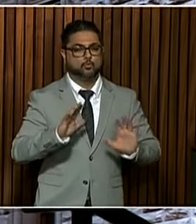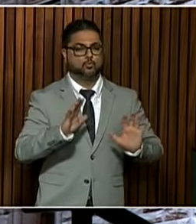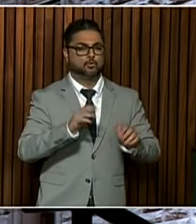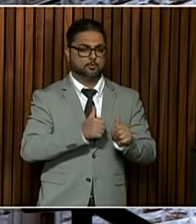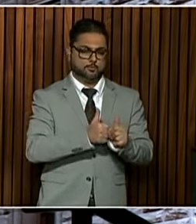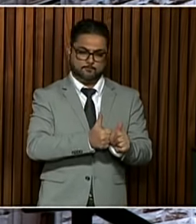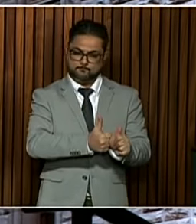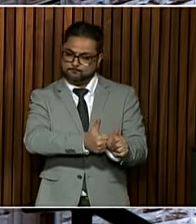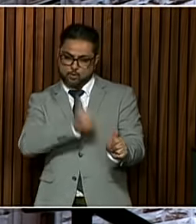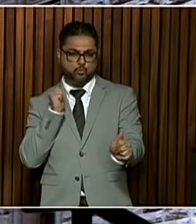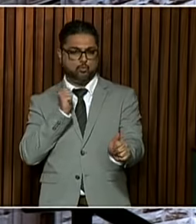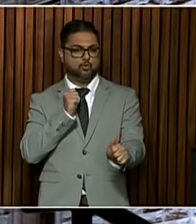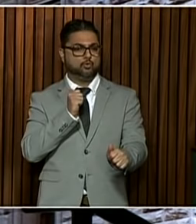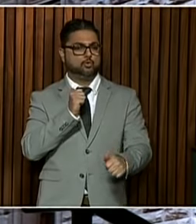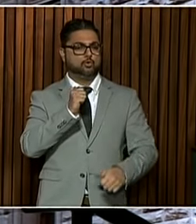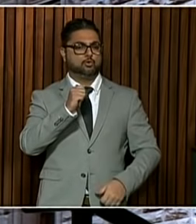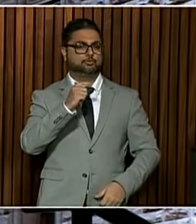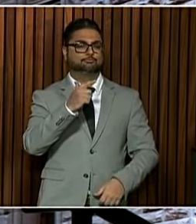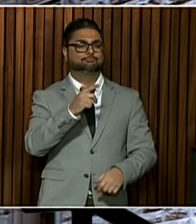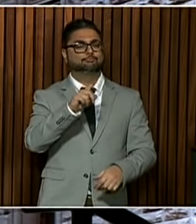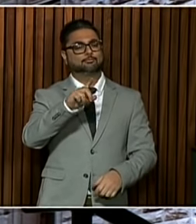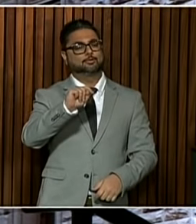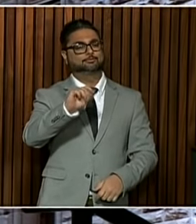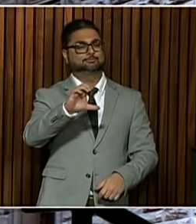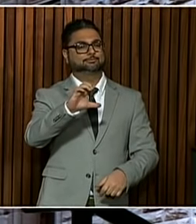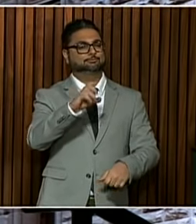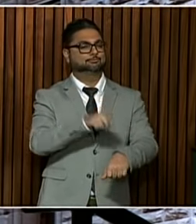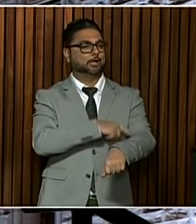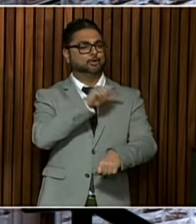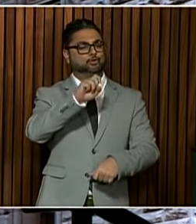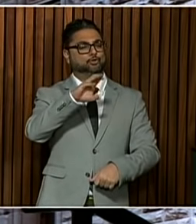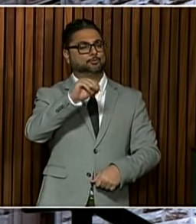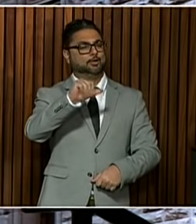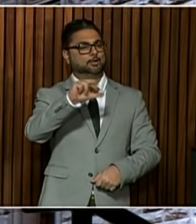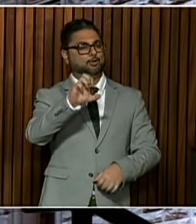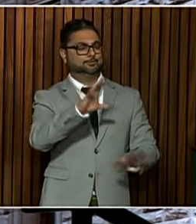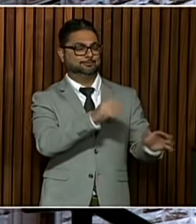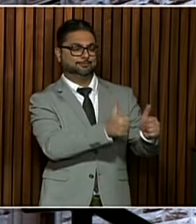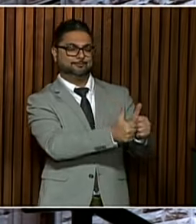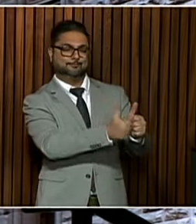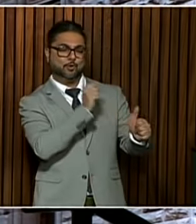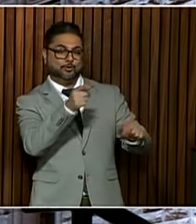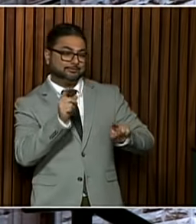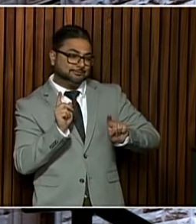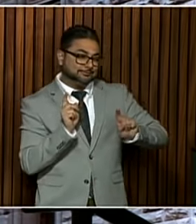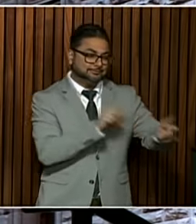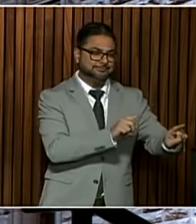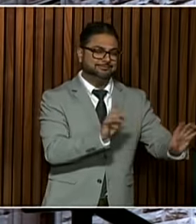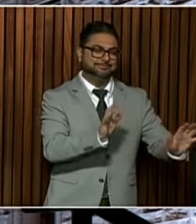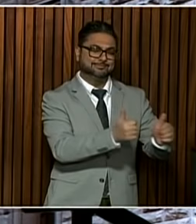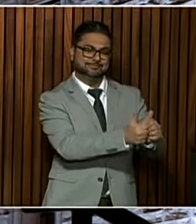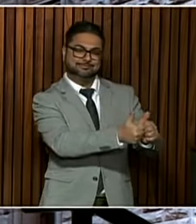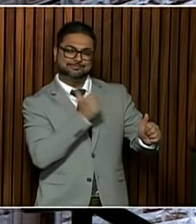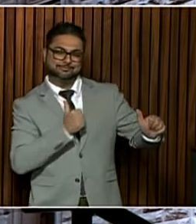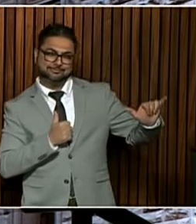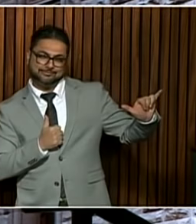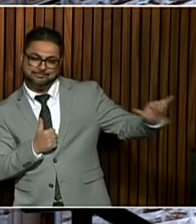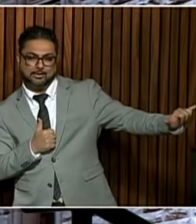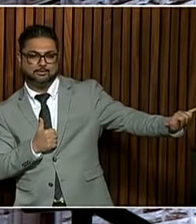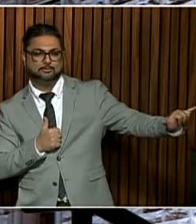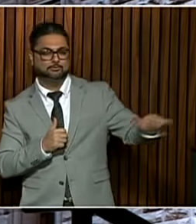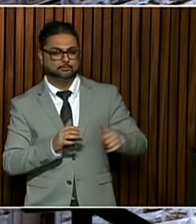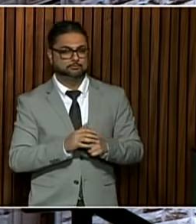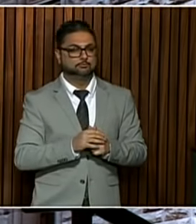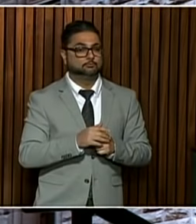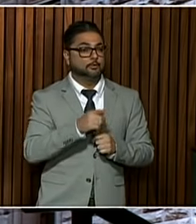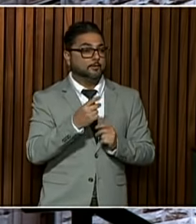the term wall around them. And that means careful screening of all visitors, limiting visitors, only essential ones, and of